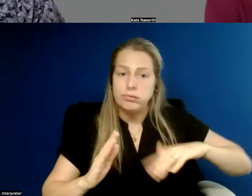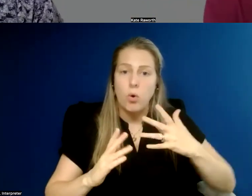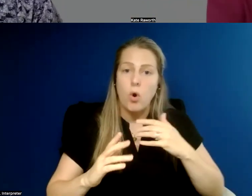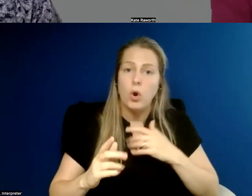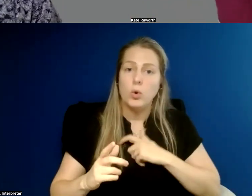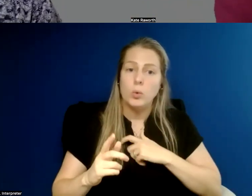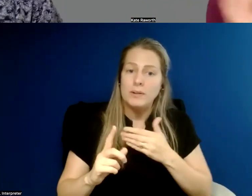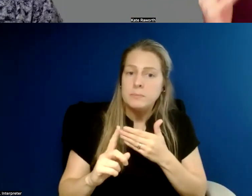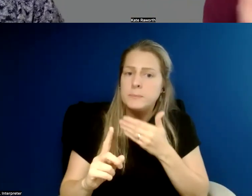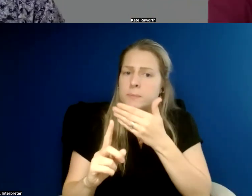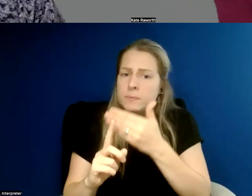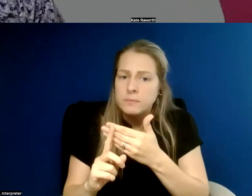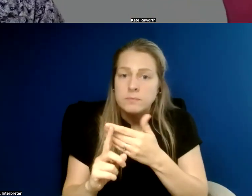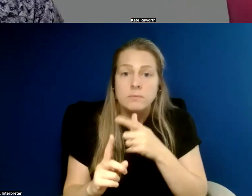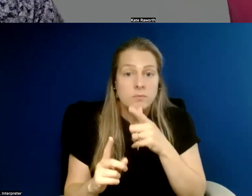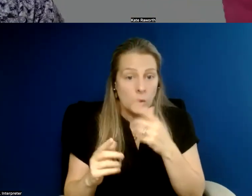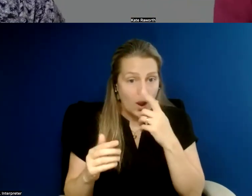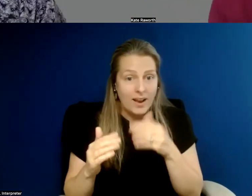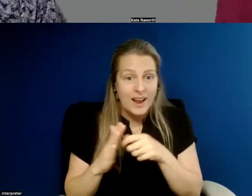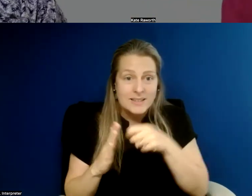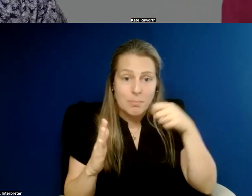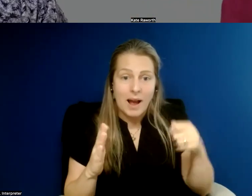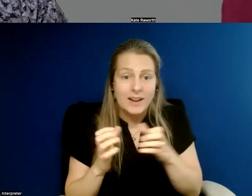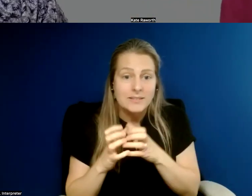something else that you think goes further. Go further across that bridge.